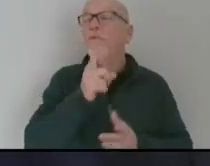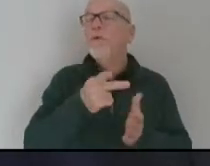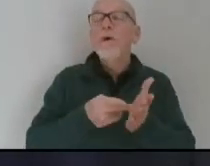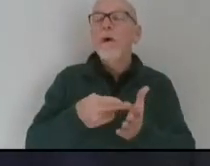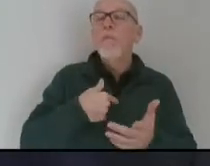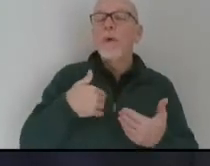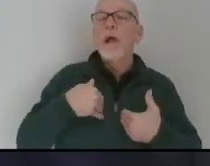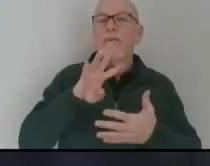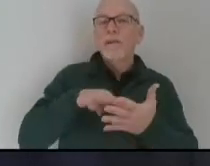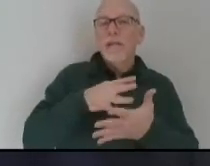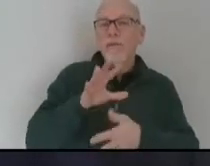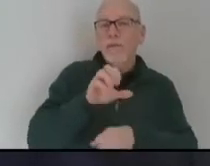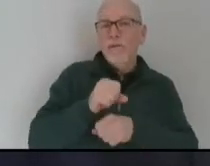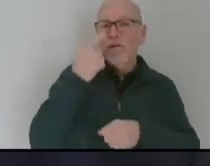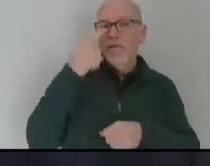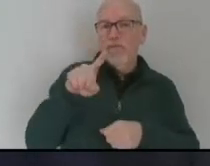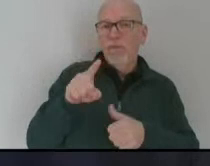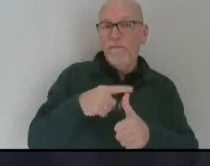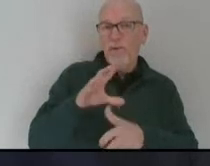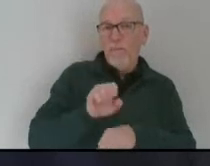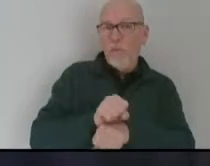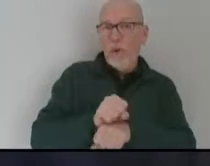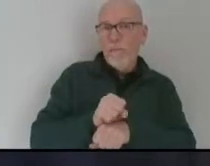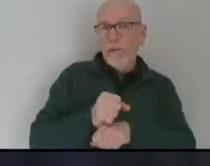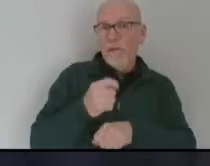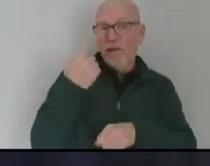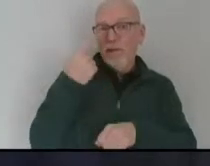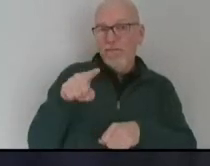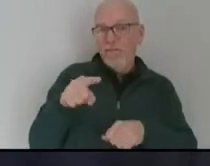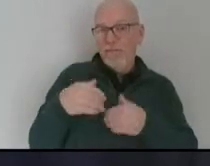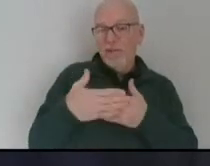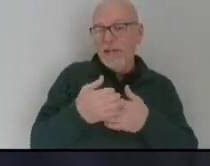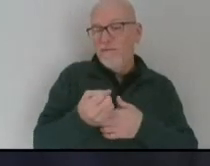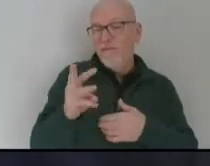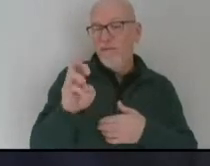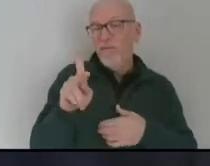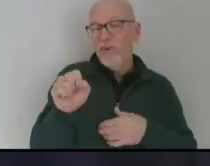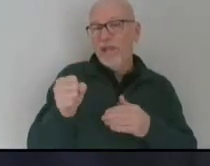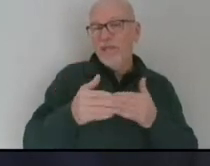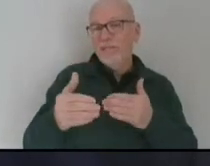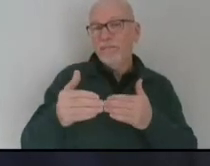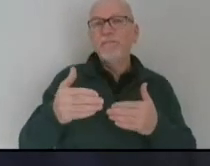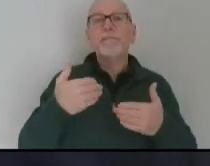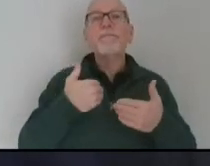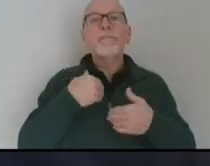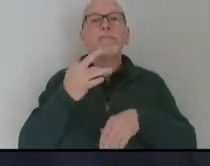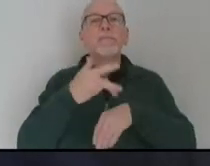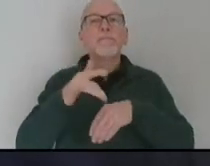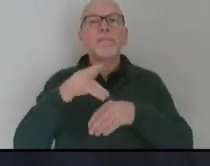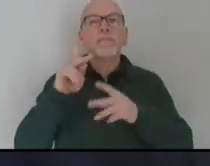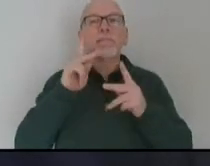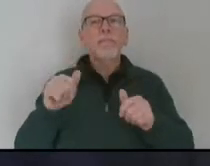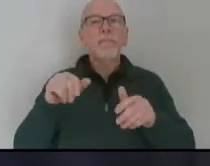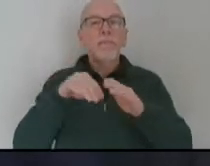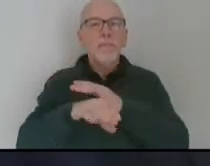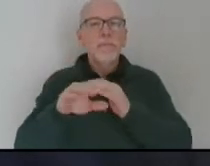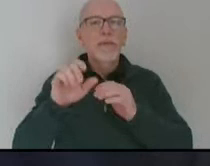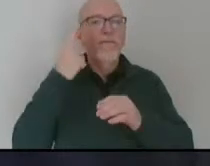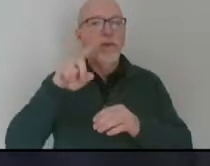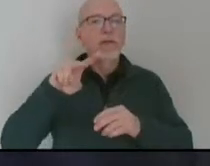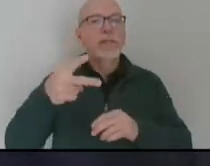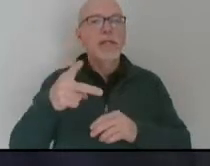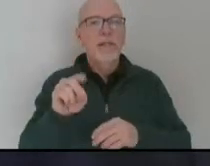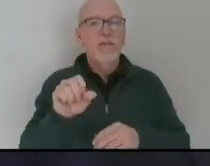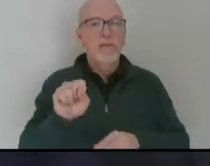schedule booked out for first appointments for, the next several weeks. And then, of course, there's appointments available for people to get in and make sure that their second dose